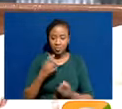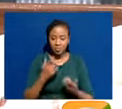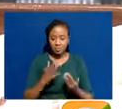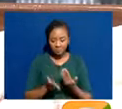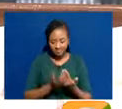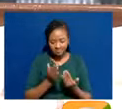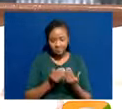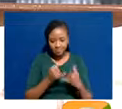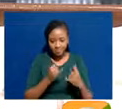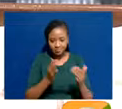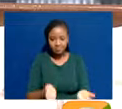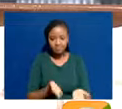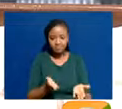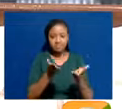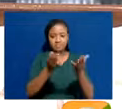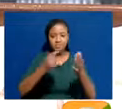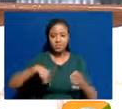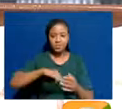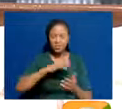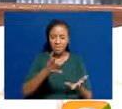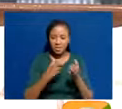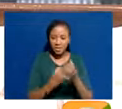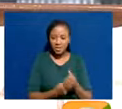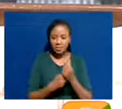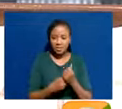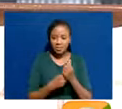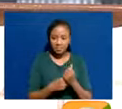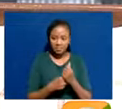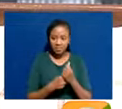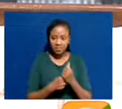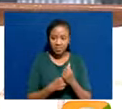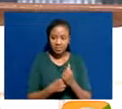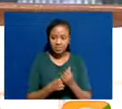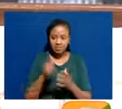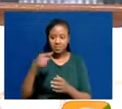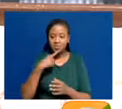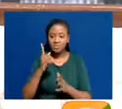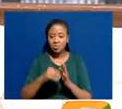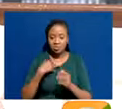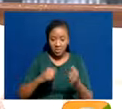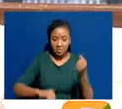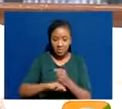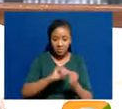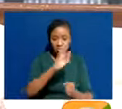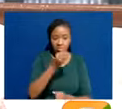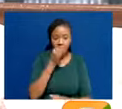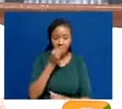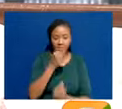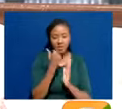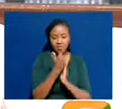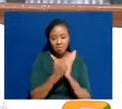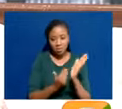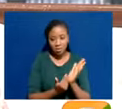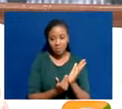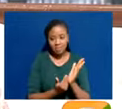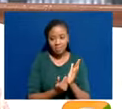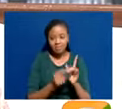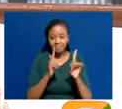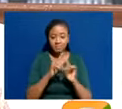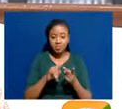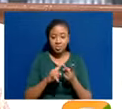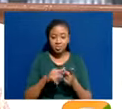we need partnerships. We need the people of Nairobi to say, okay, I'm going to support your feeding program. For me and my guys in this